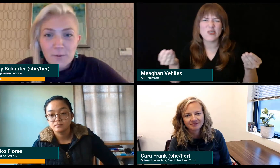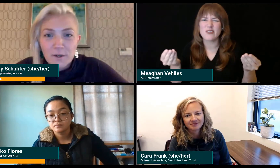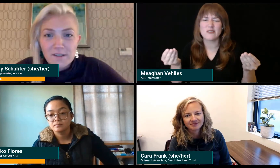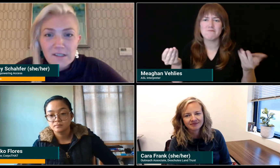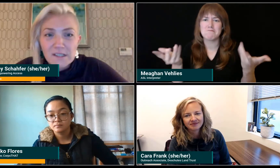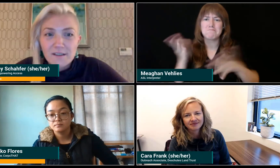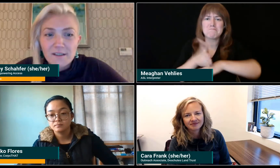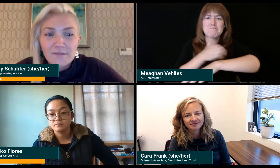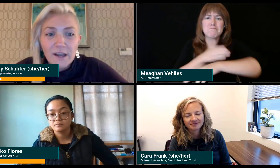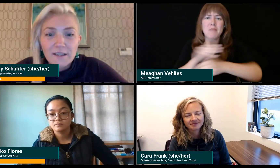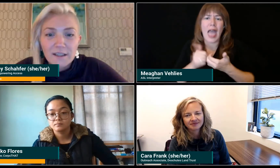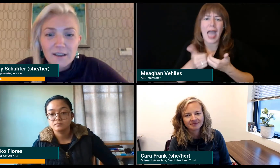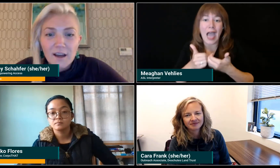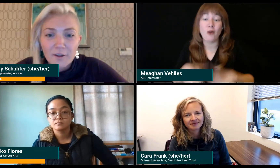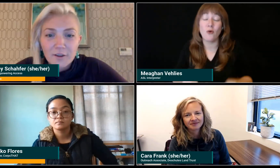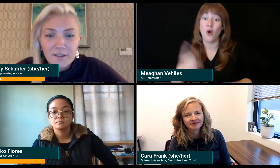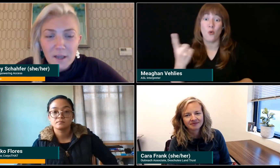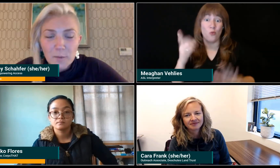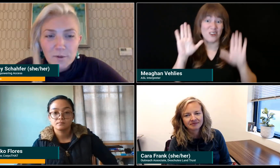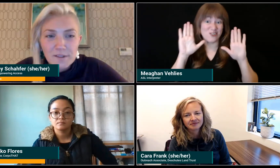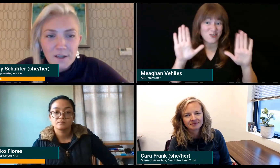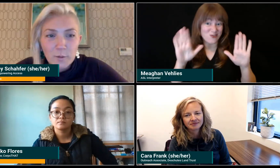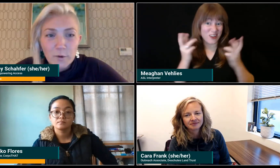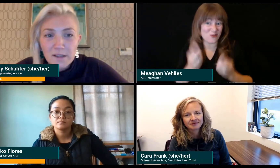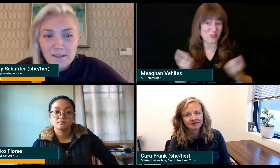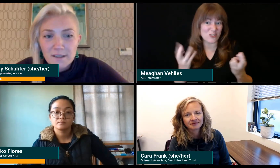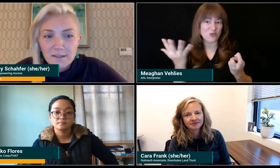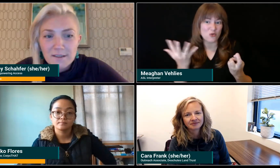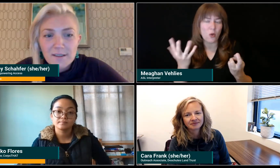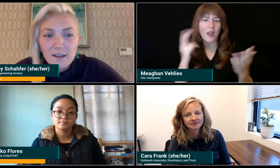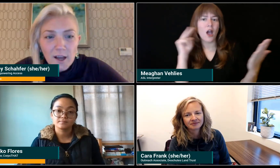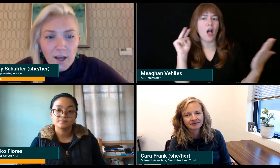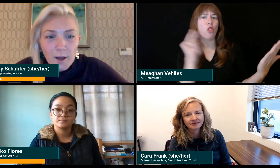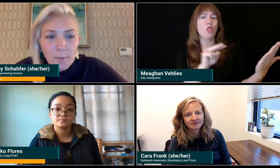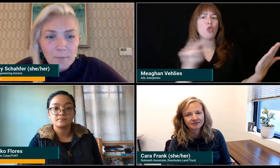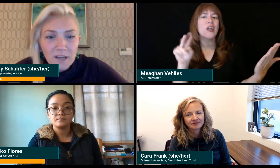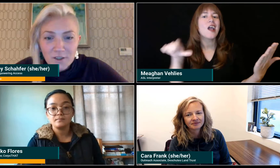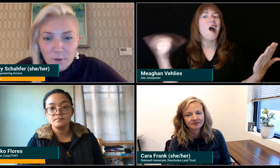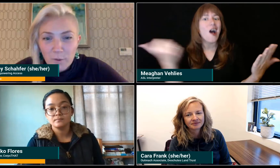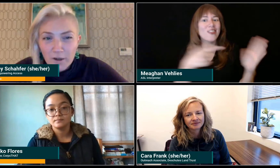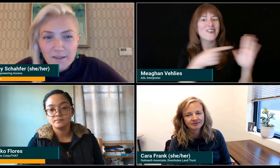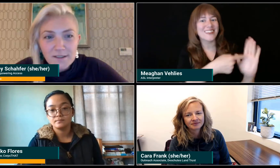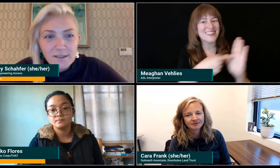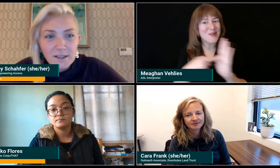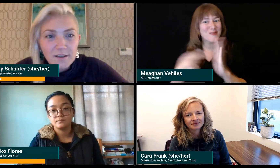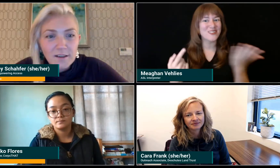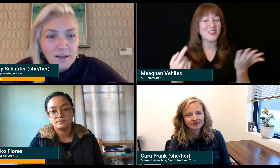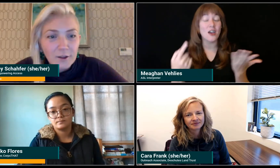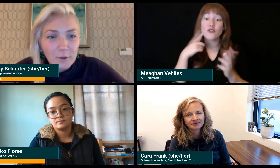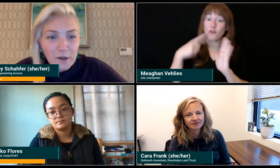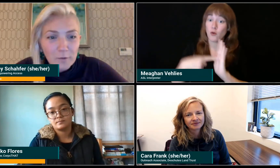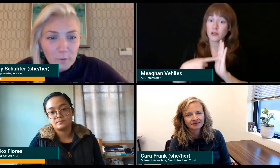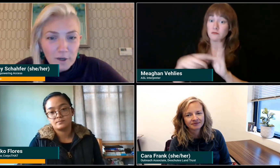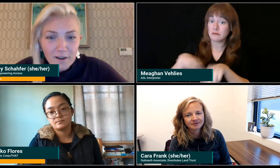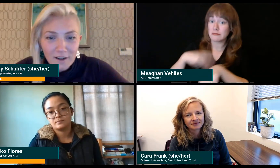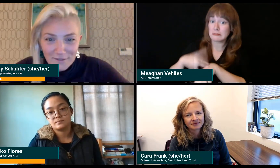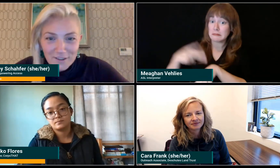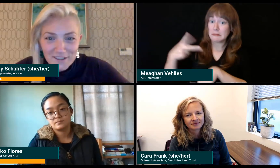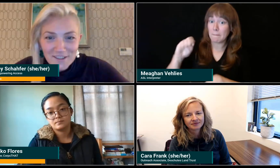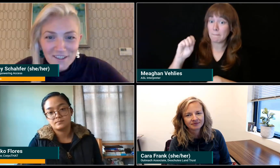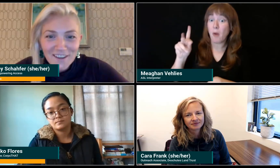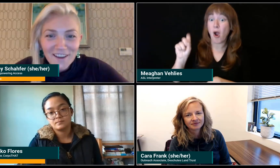greatest resources is finding other examples, other precedents. National Parks has done a good amount of